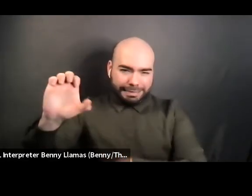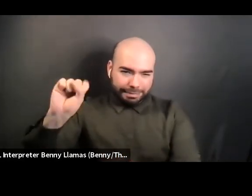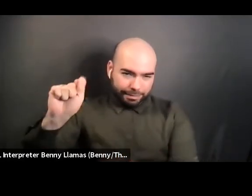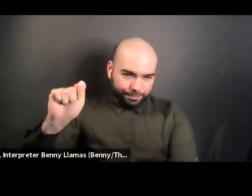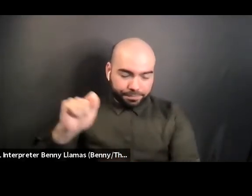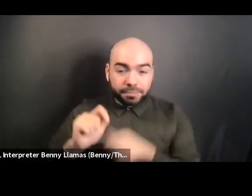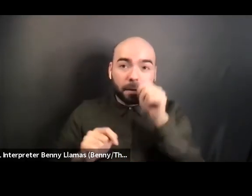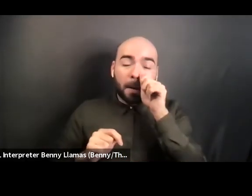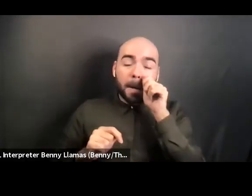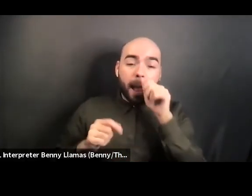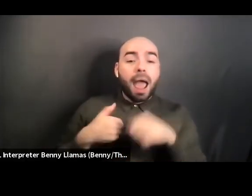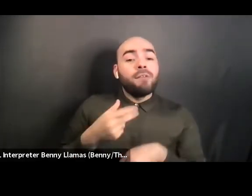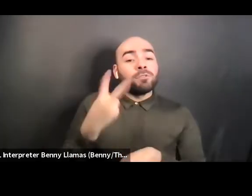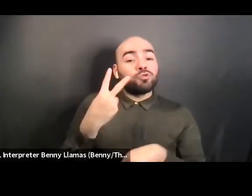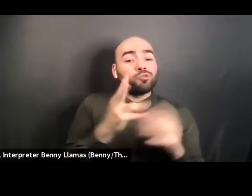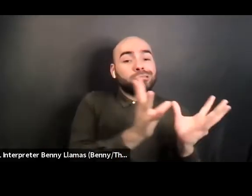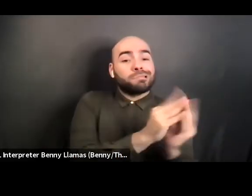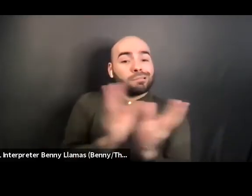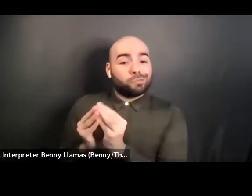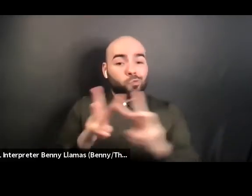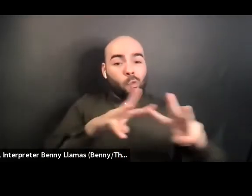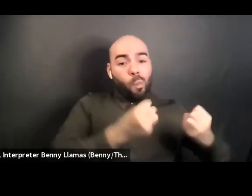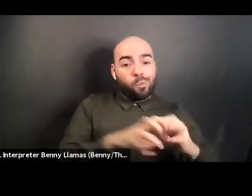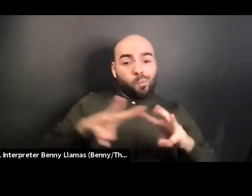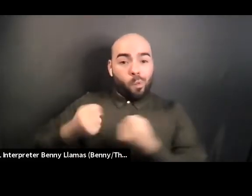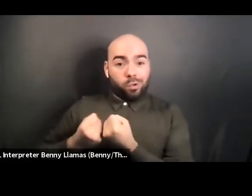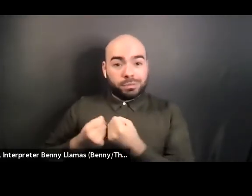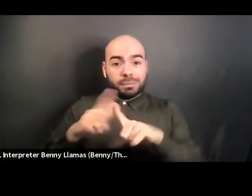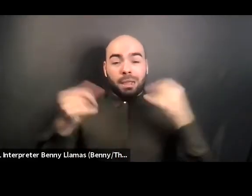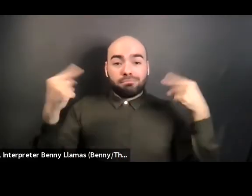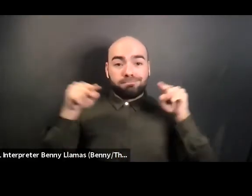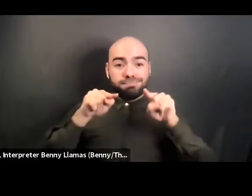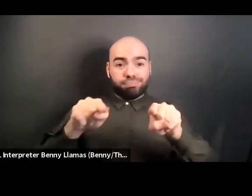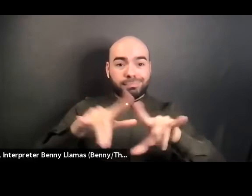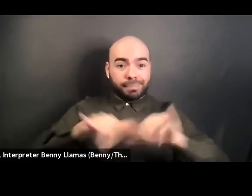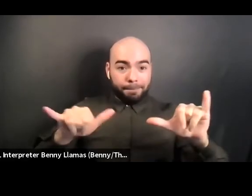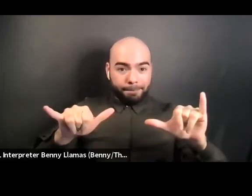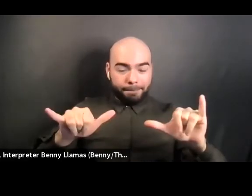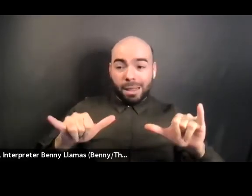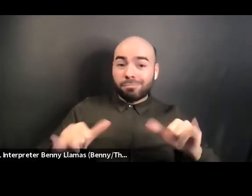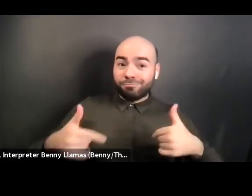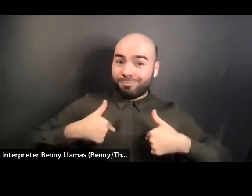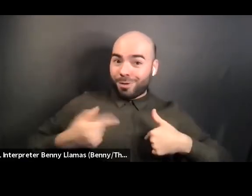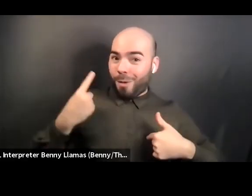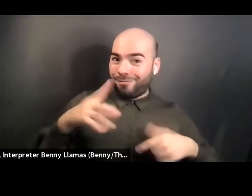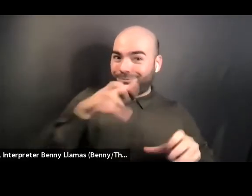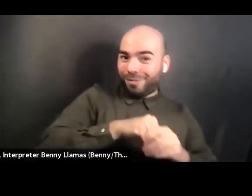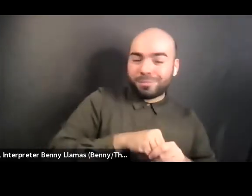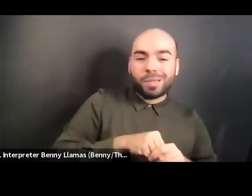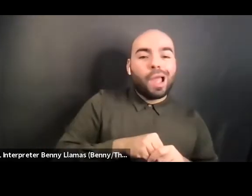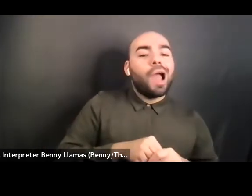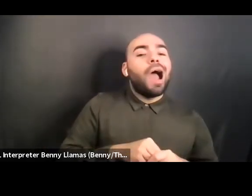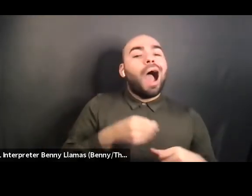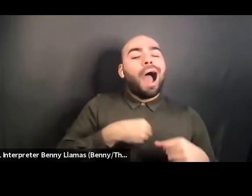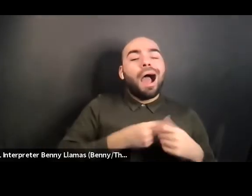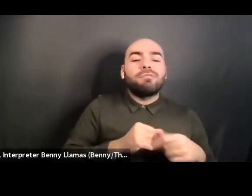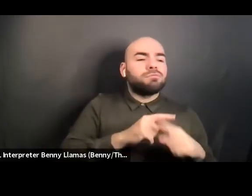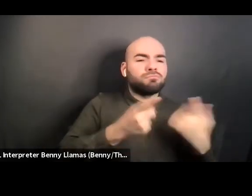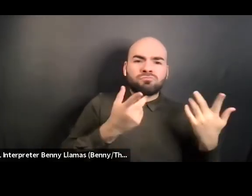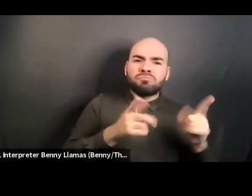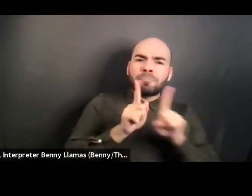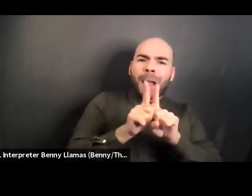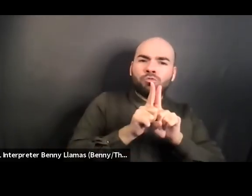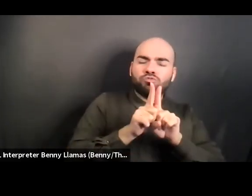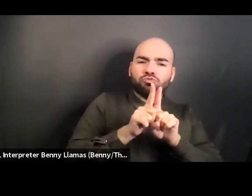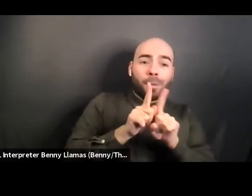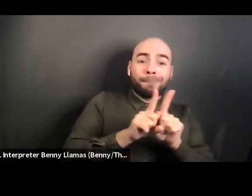2 sessions starting concurrently. And you can join me in one of them. The first is Bridging the Gap with Lateral Mentorship, where